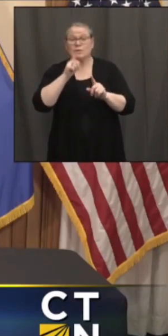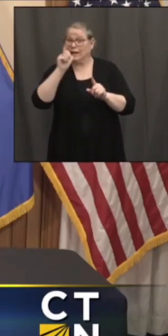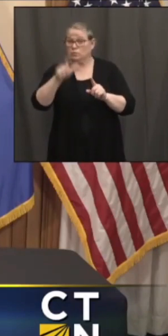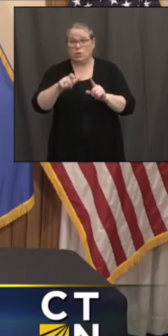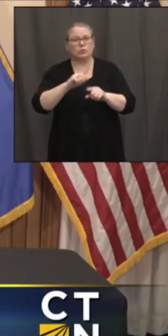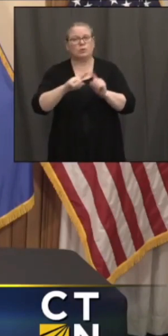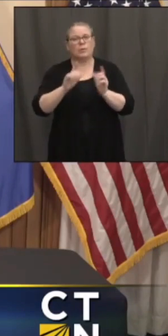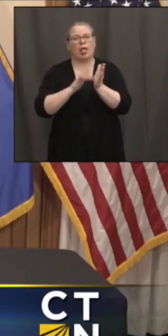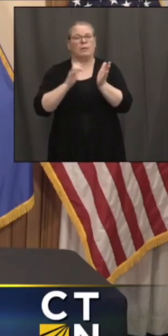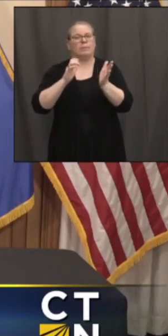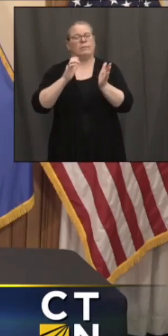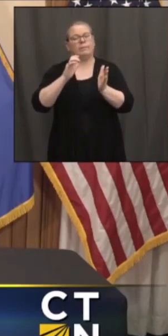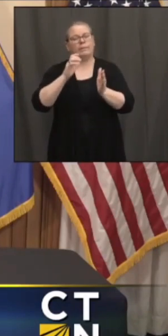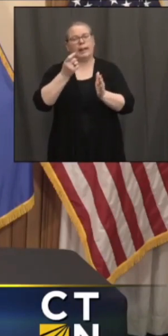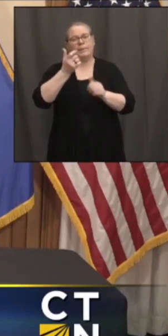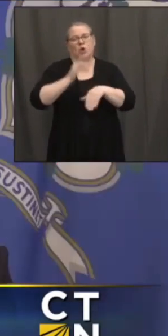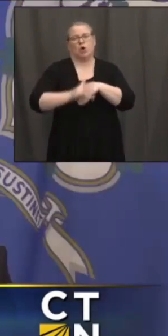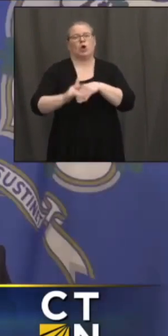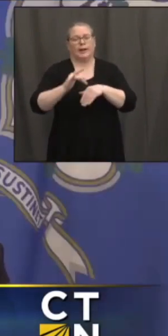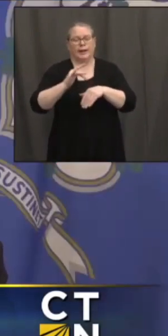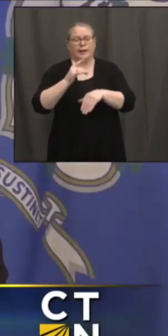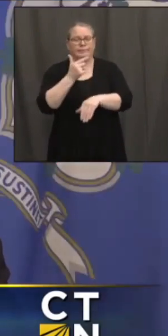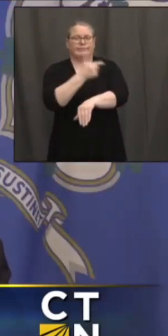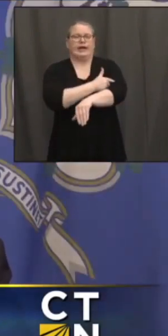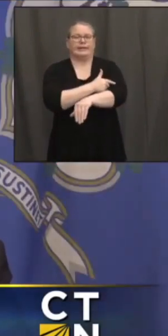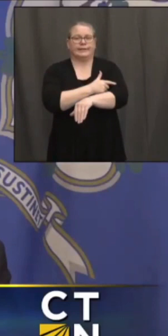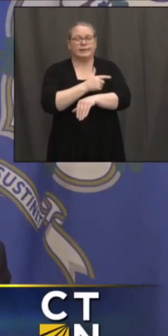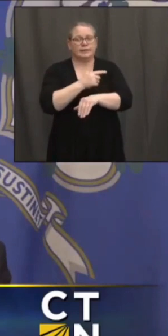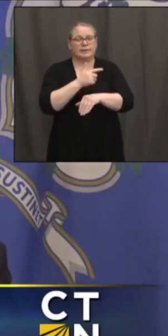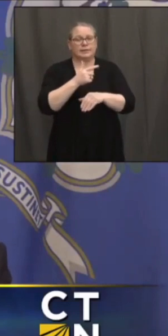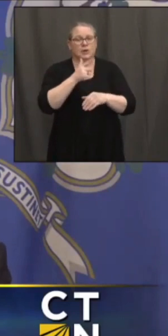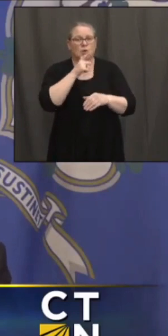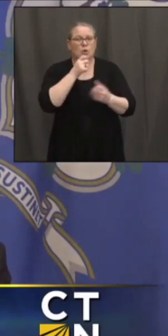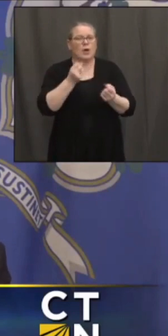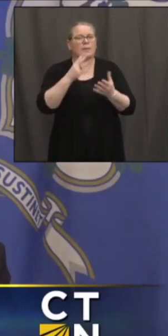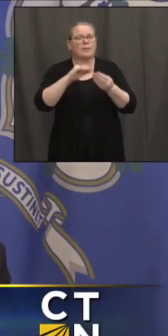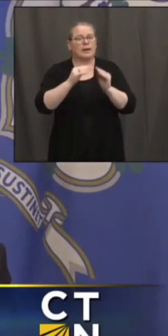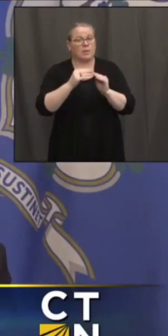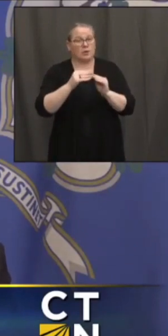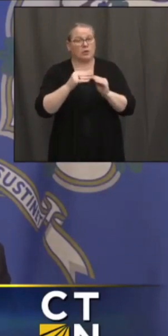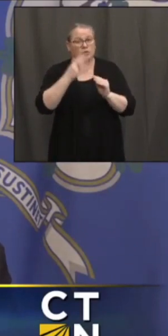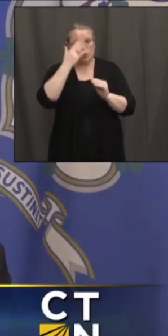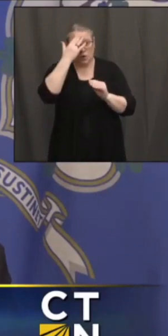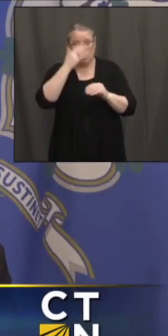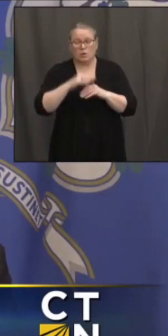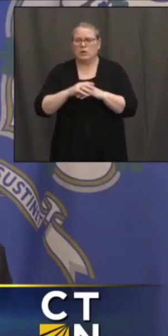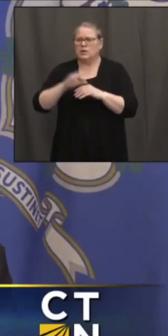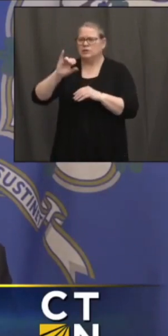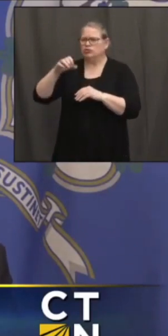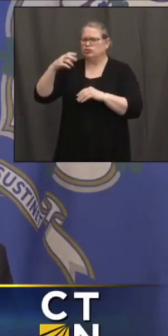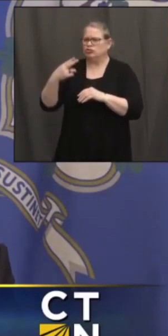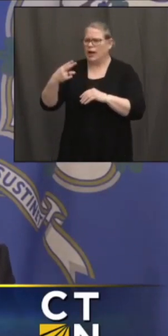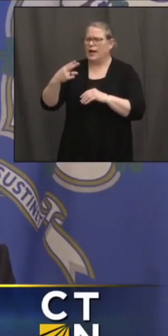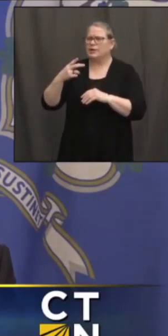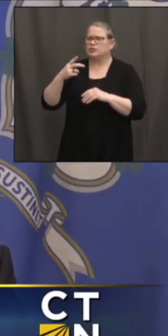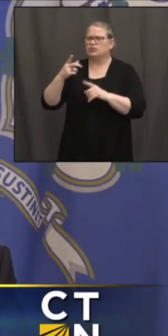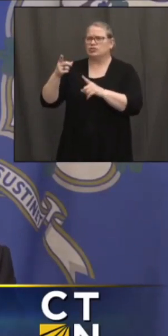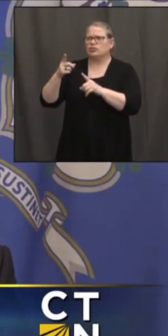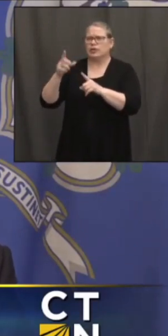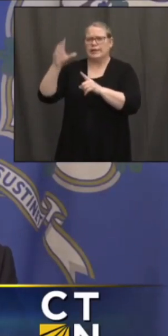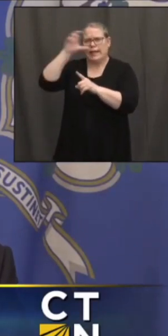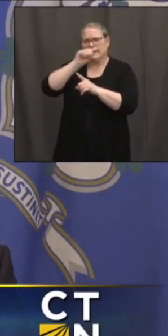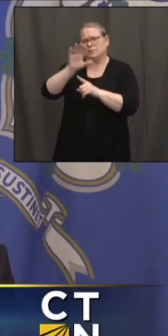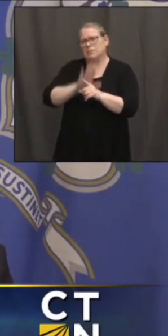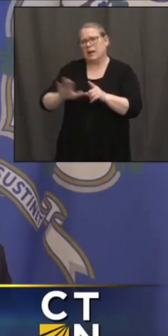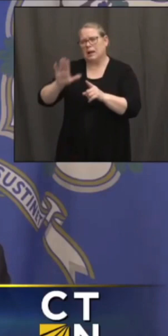it? I've heard Josh postulate that I think it's very, very small, 1 or 2%. Maybe there's